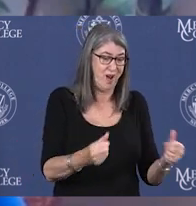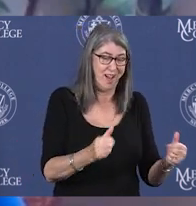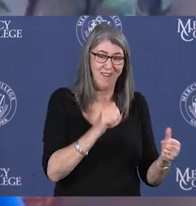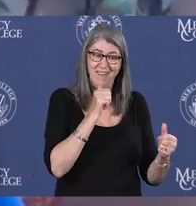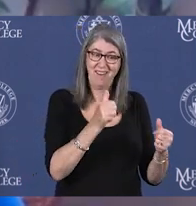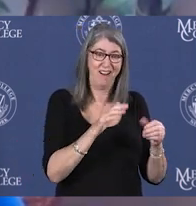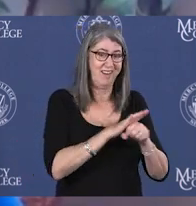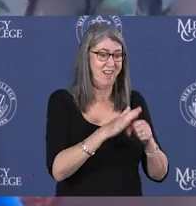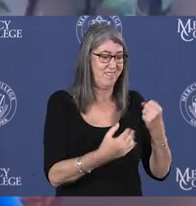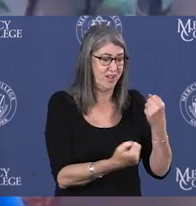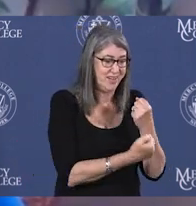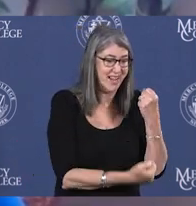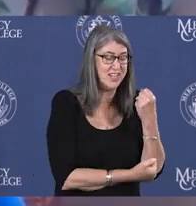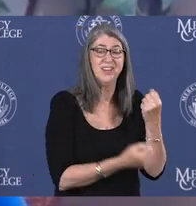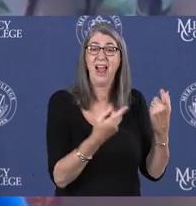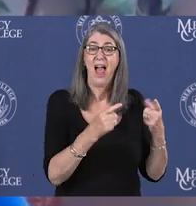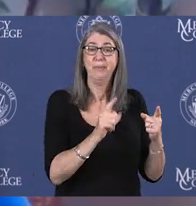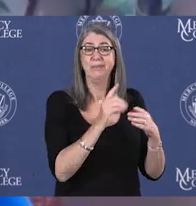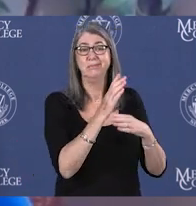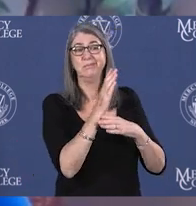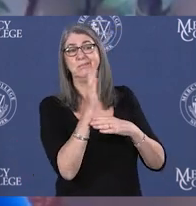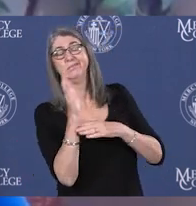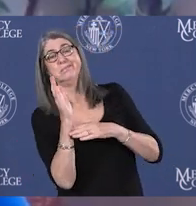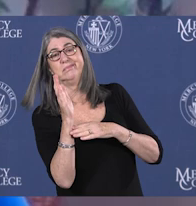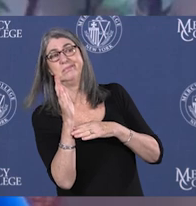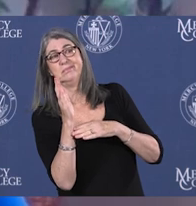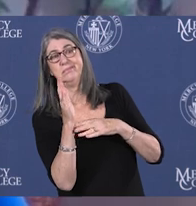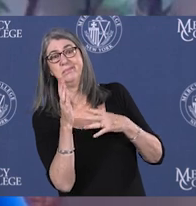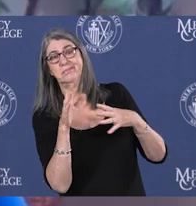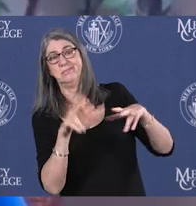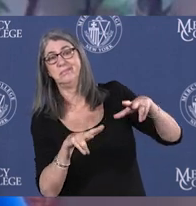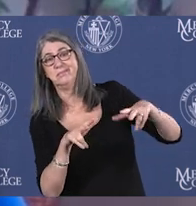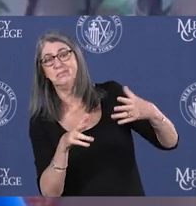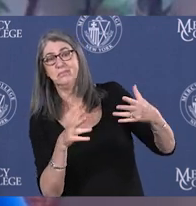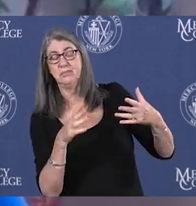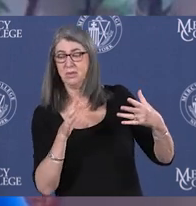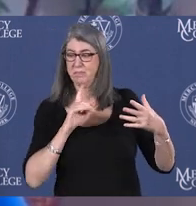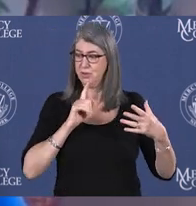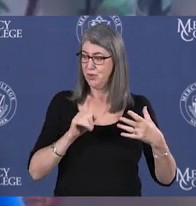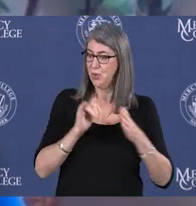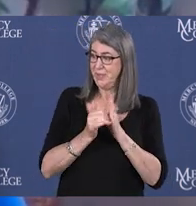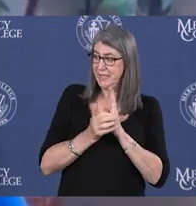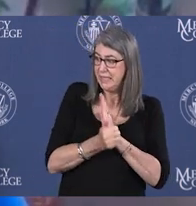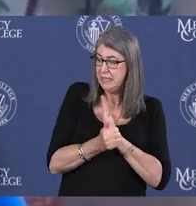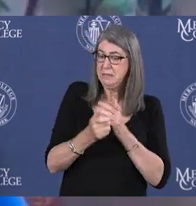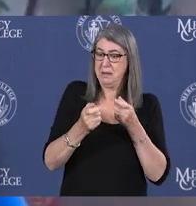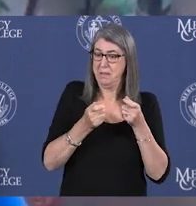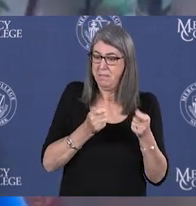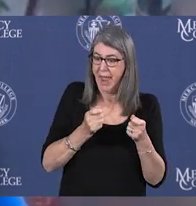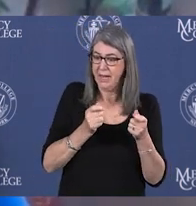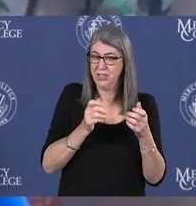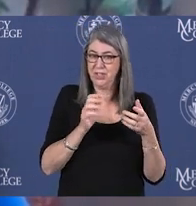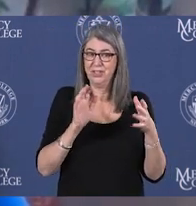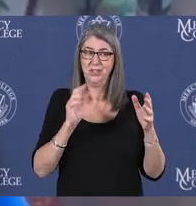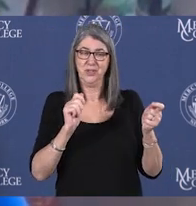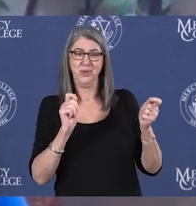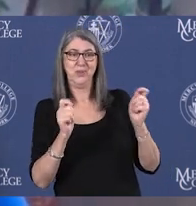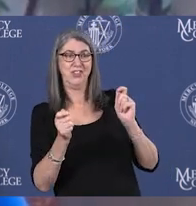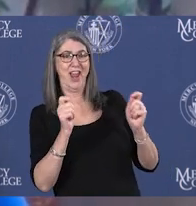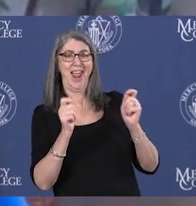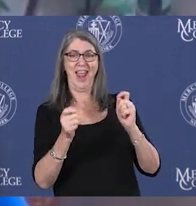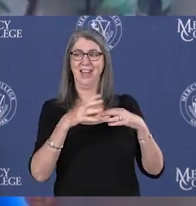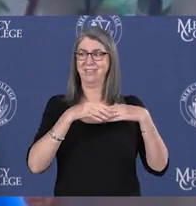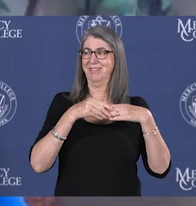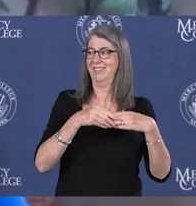result in unintended tilt. Ensure your skills will enable you to manage and pivot in times